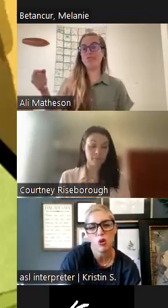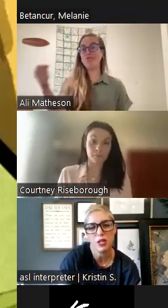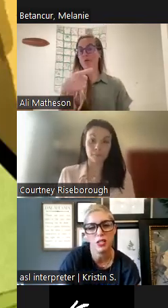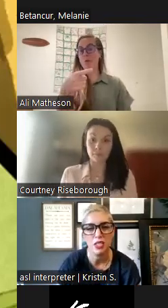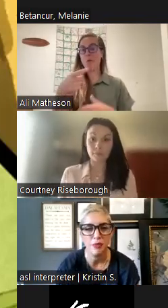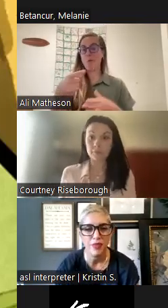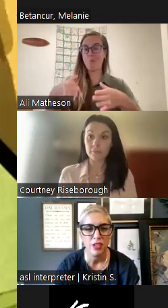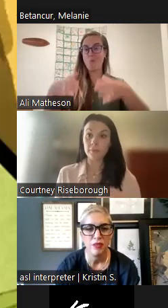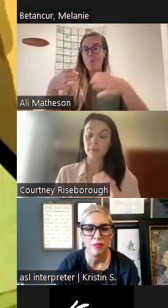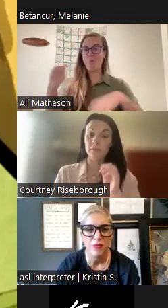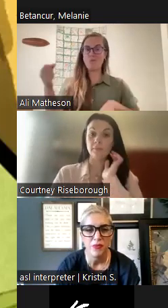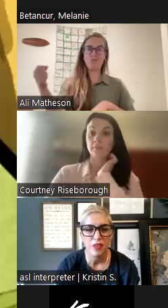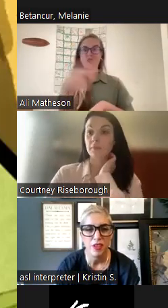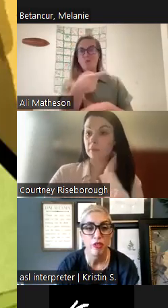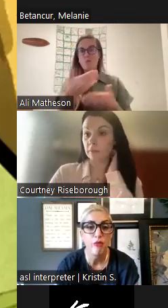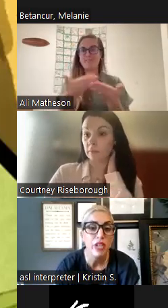that's normal.